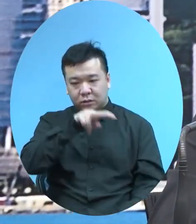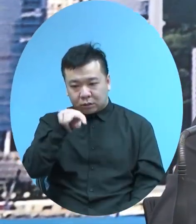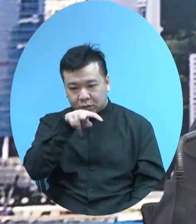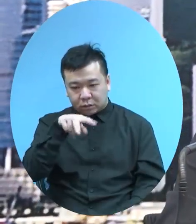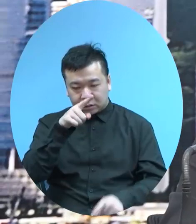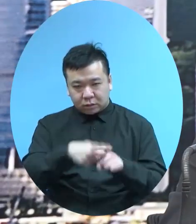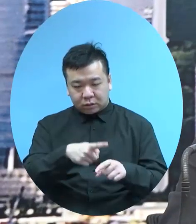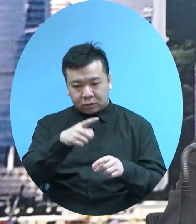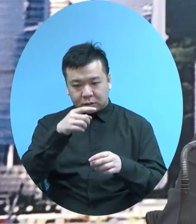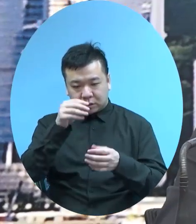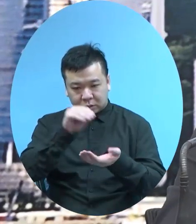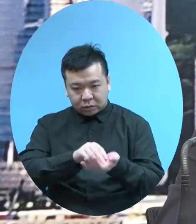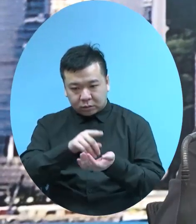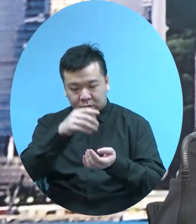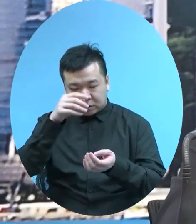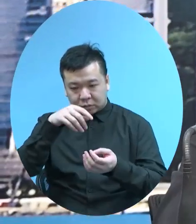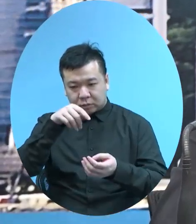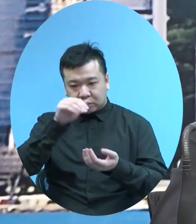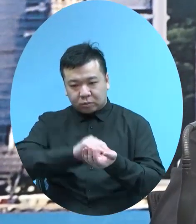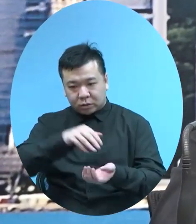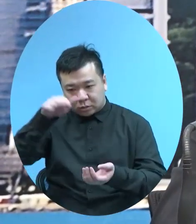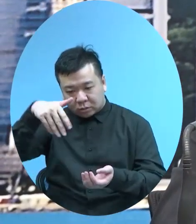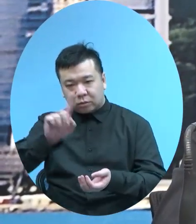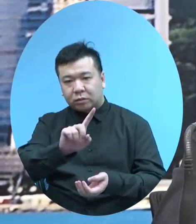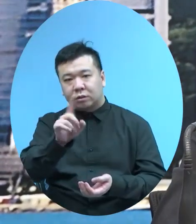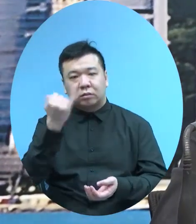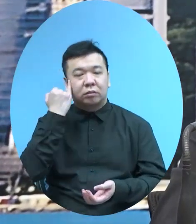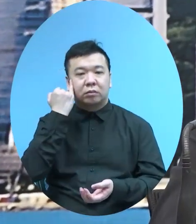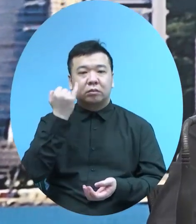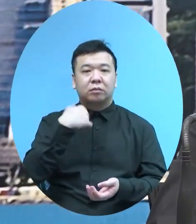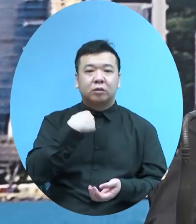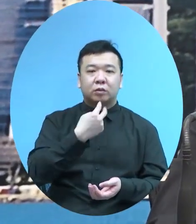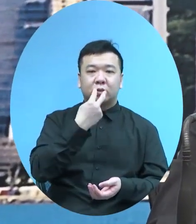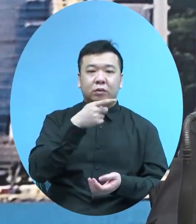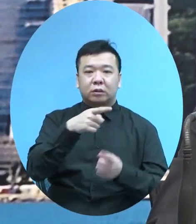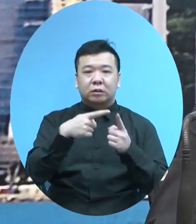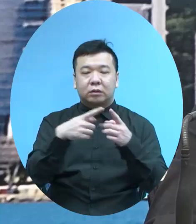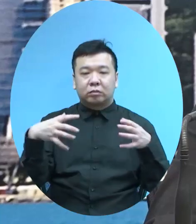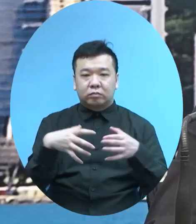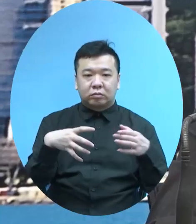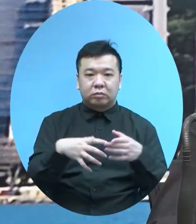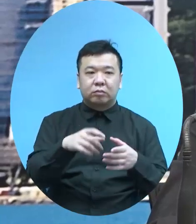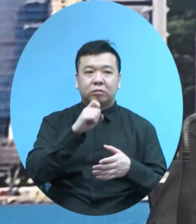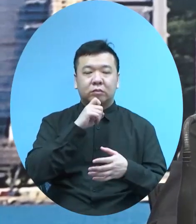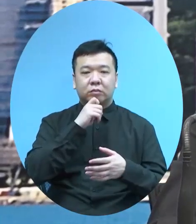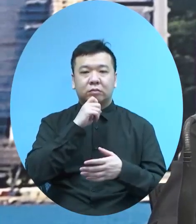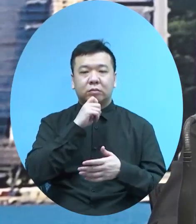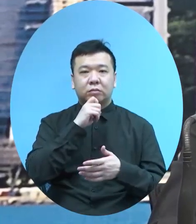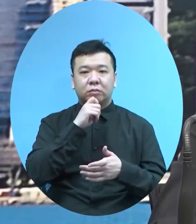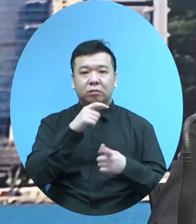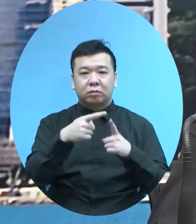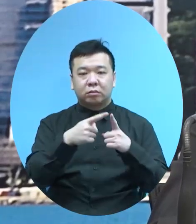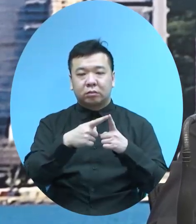we suspect it's transmitted through gathering and through person-to-person contact, through droplets and other